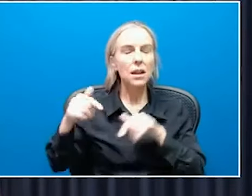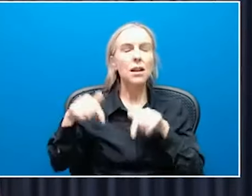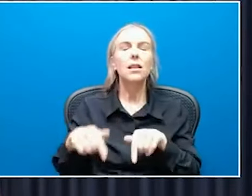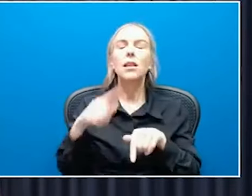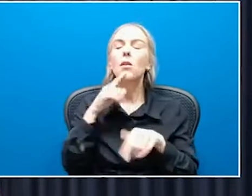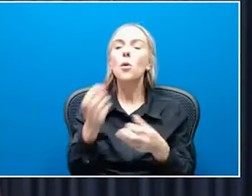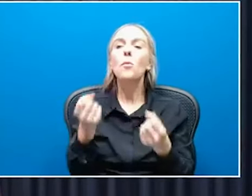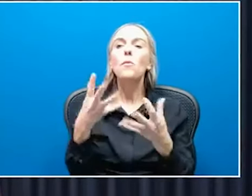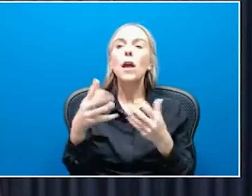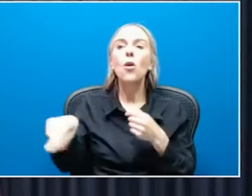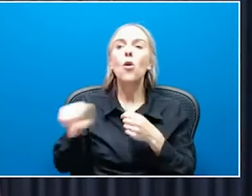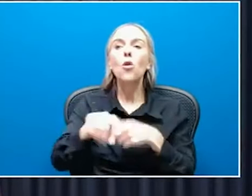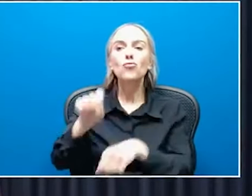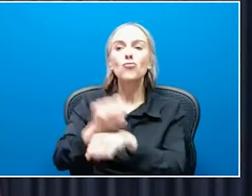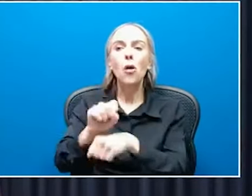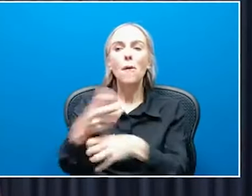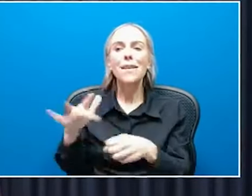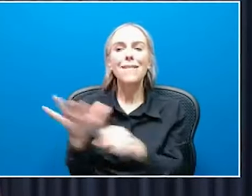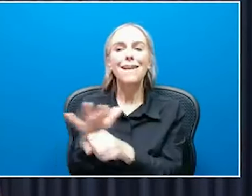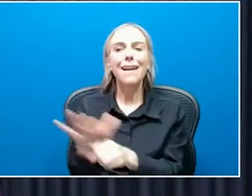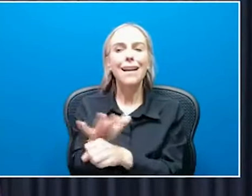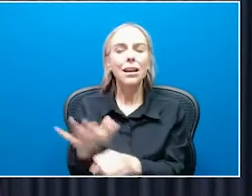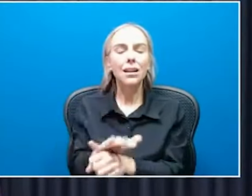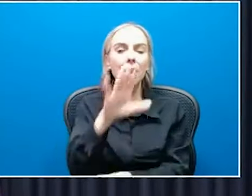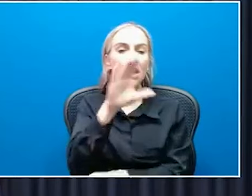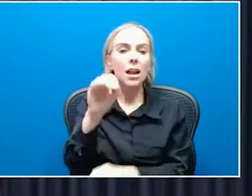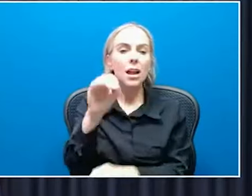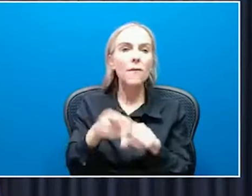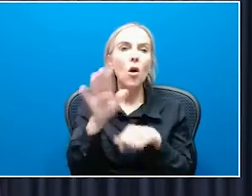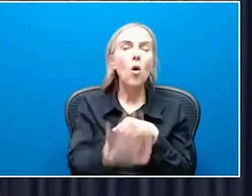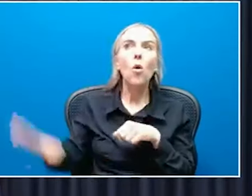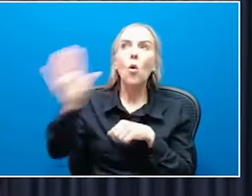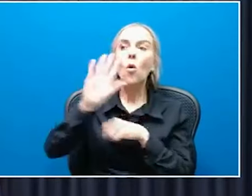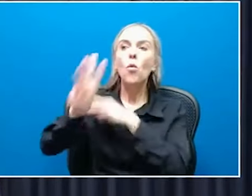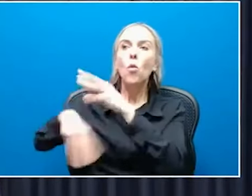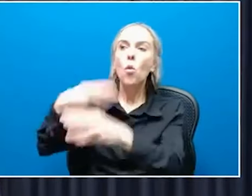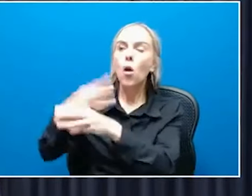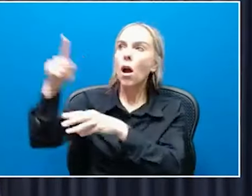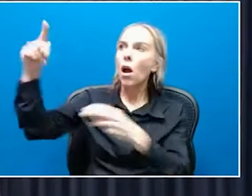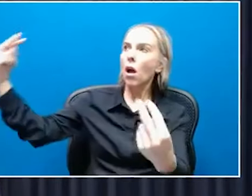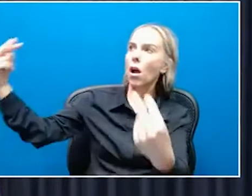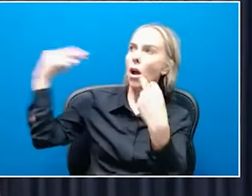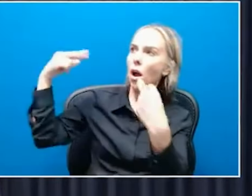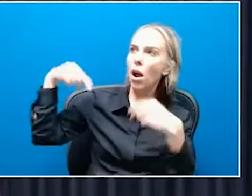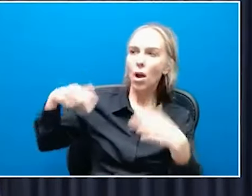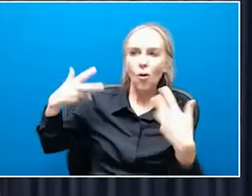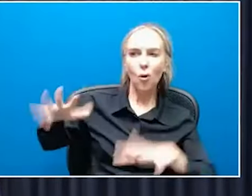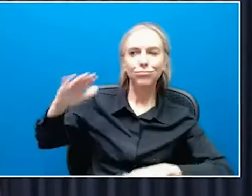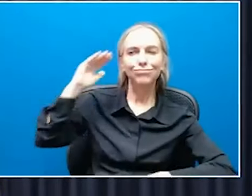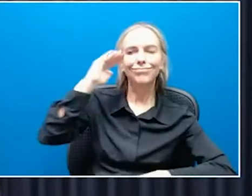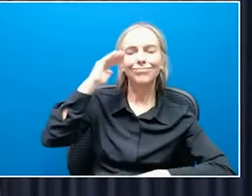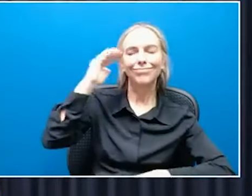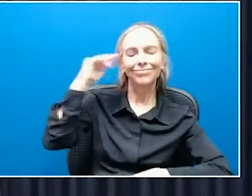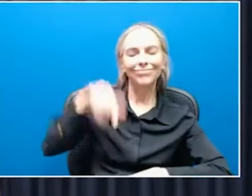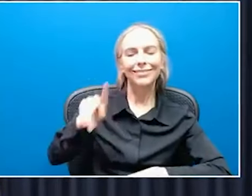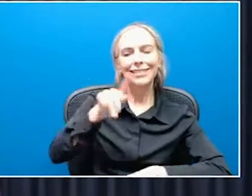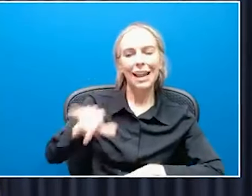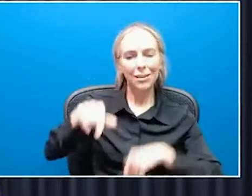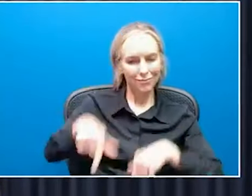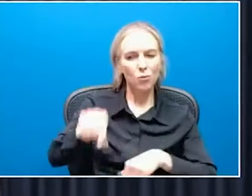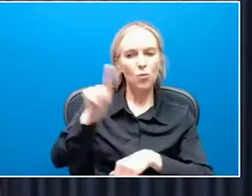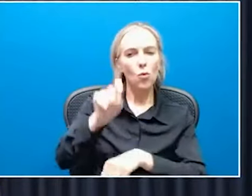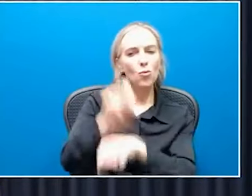already being filled. Companies from all over the world are finding out what we already know. Kentucky is the place to be. This